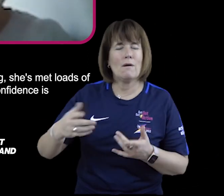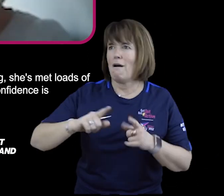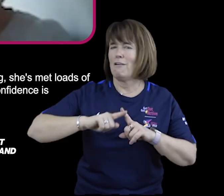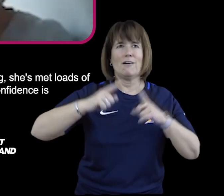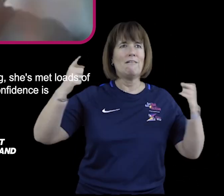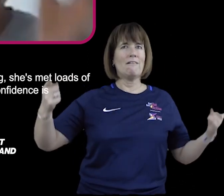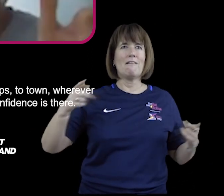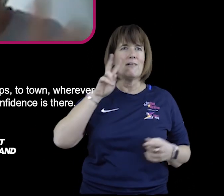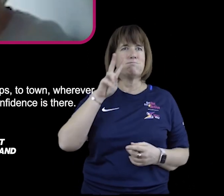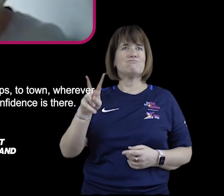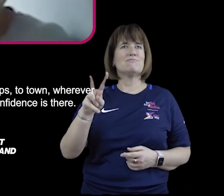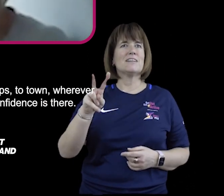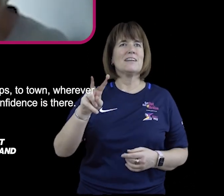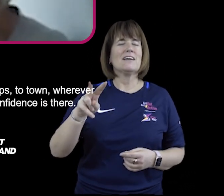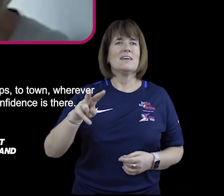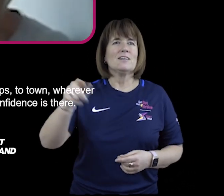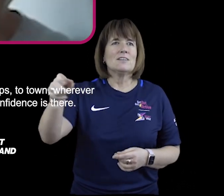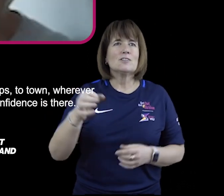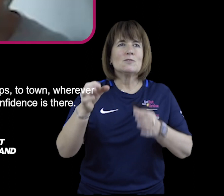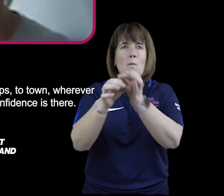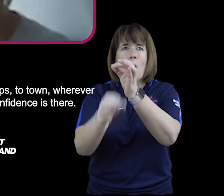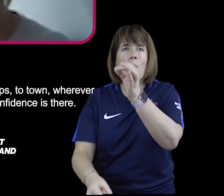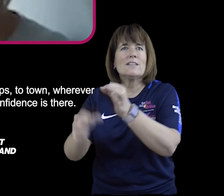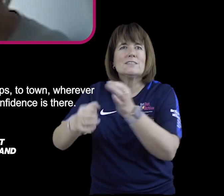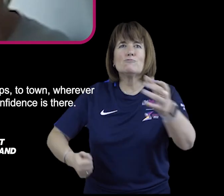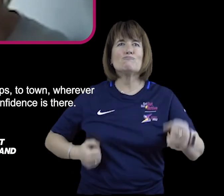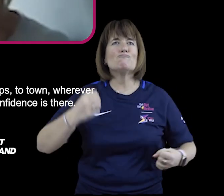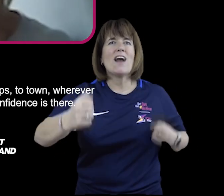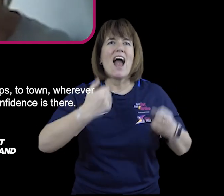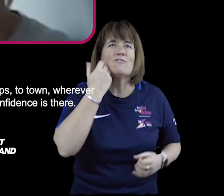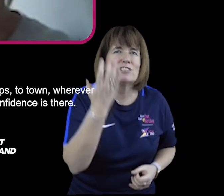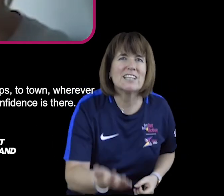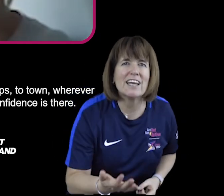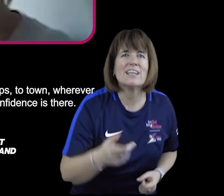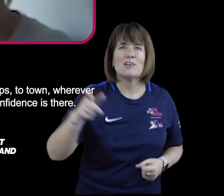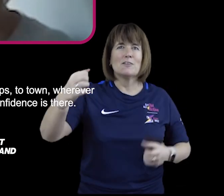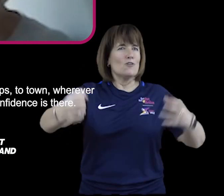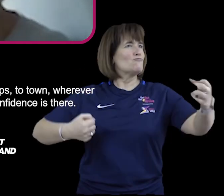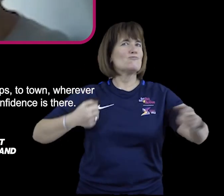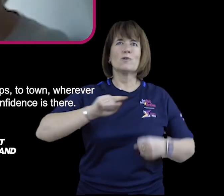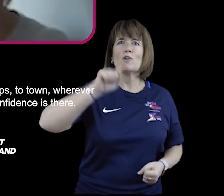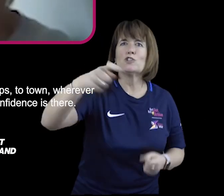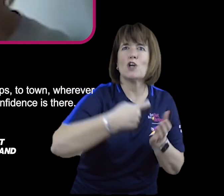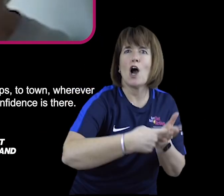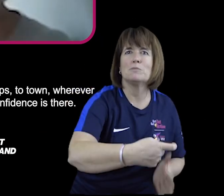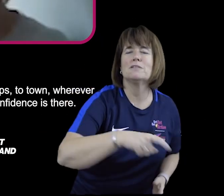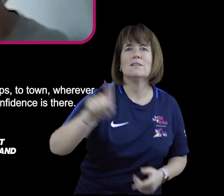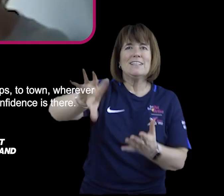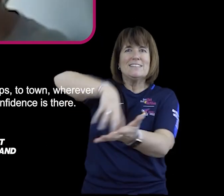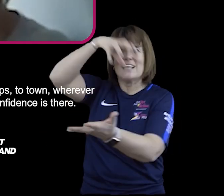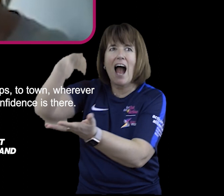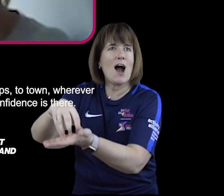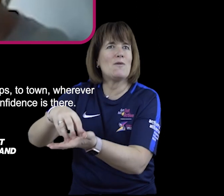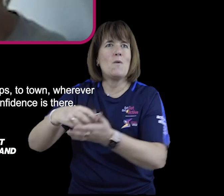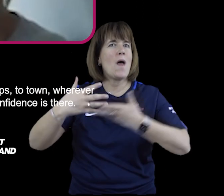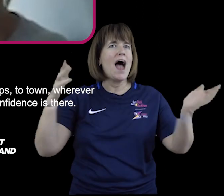is overwhelming. She walks with poles every day. Every day that lady walks with her poles to the shops, to town, wherever she